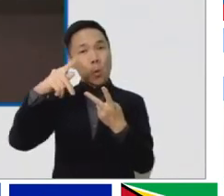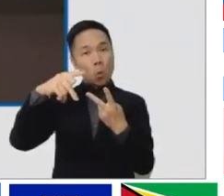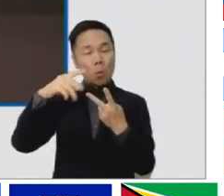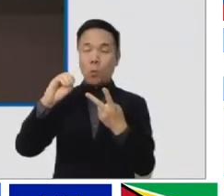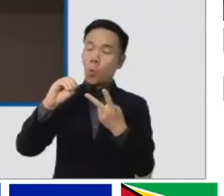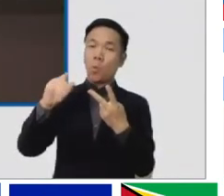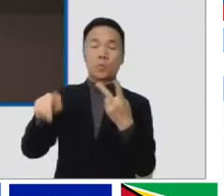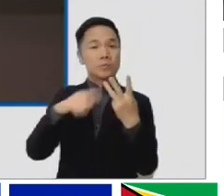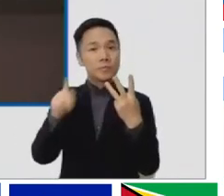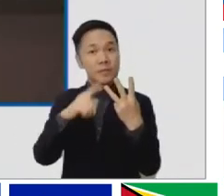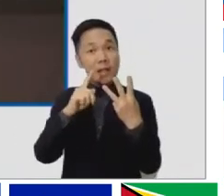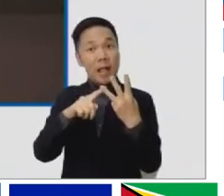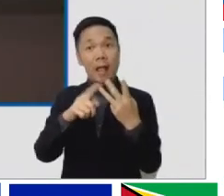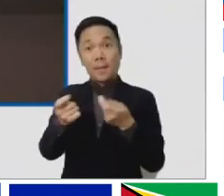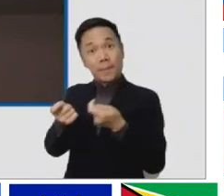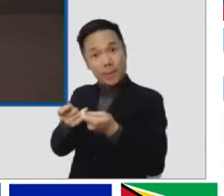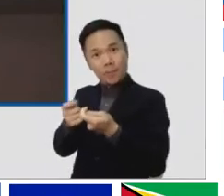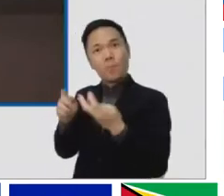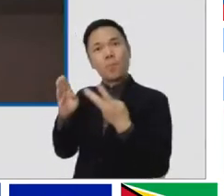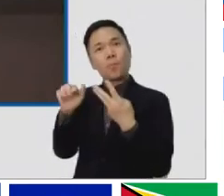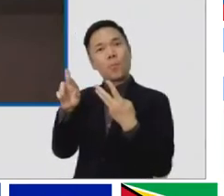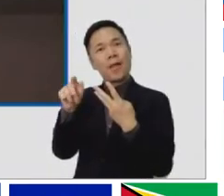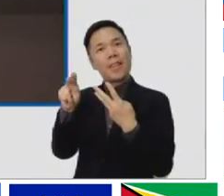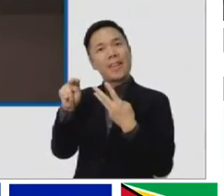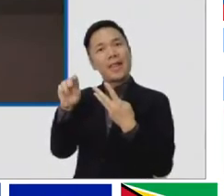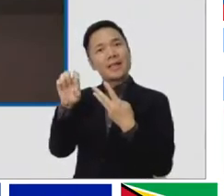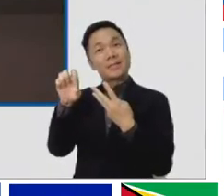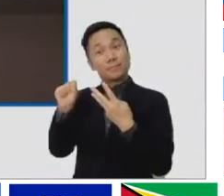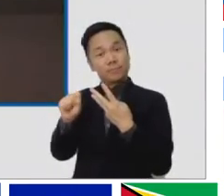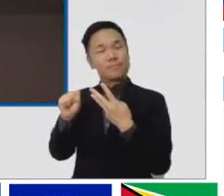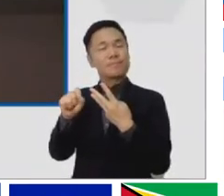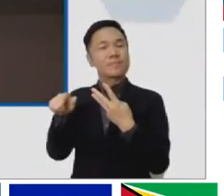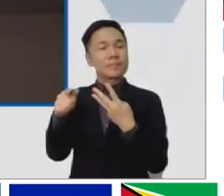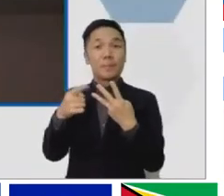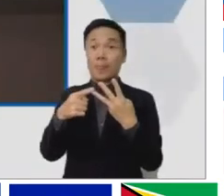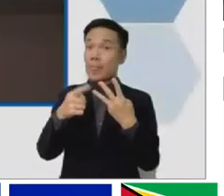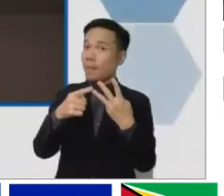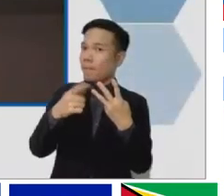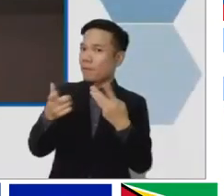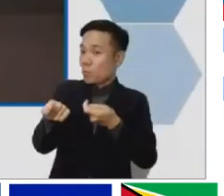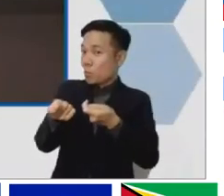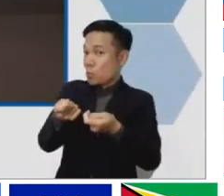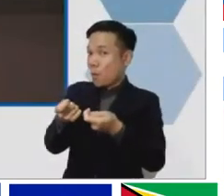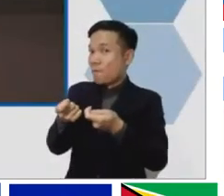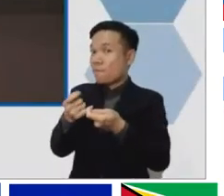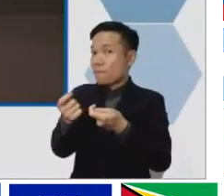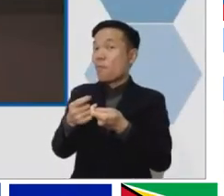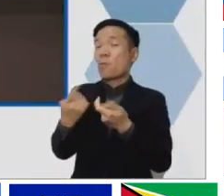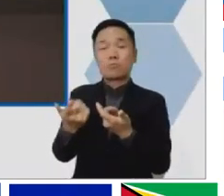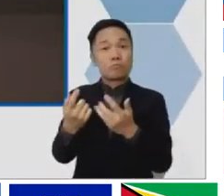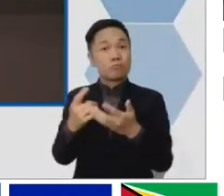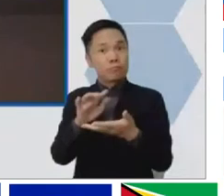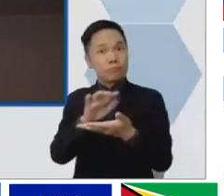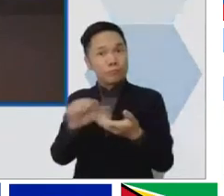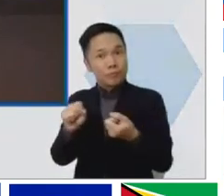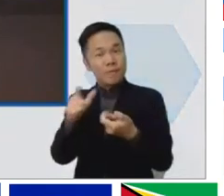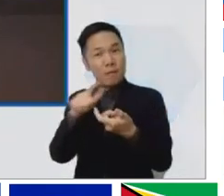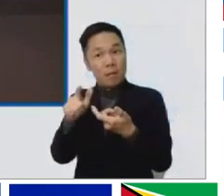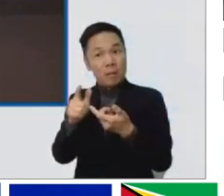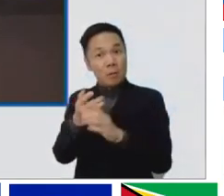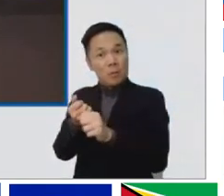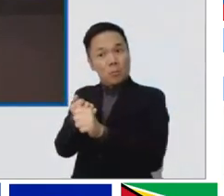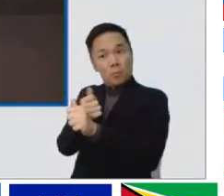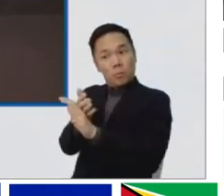coordinator of the Social Studies Network for Disaster Prevention in Latin America and the Caribbean, LARED, and Zelmira May, or